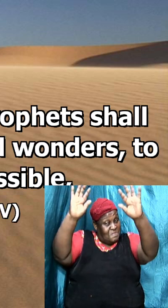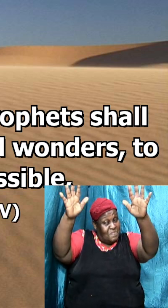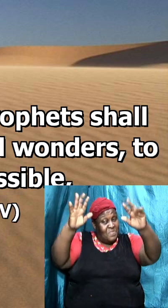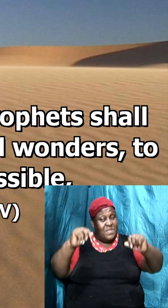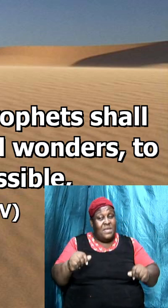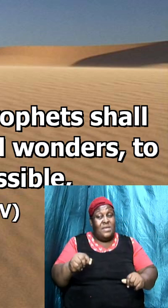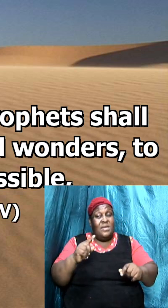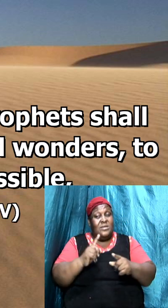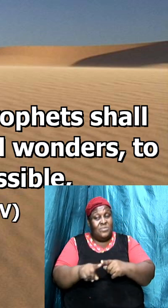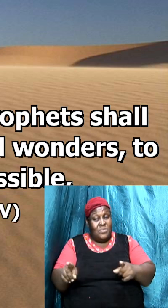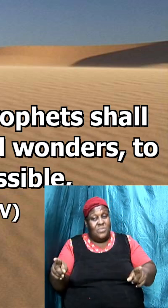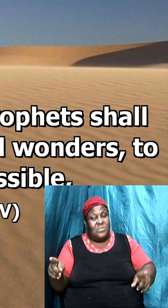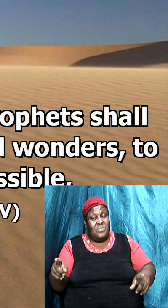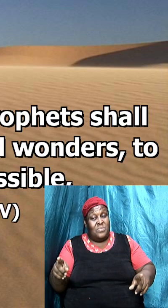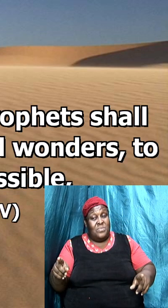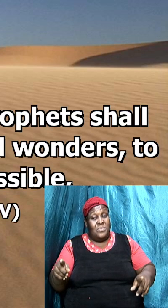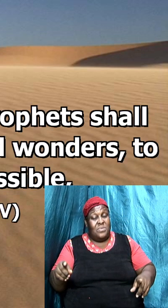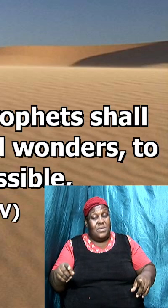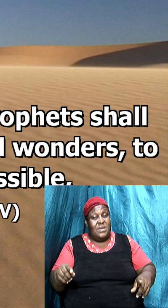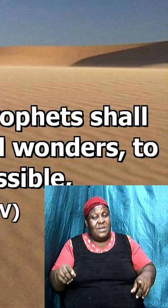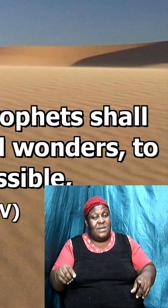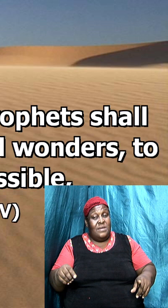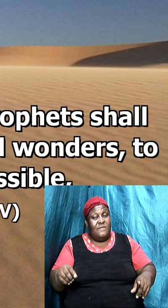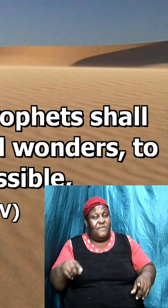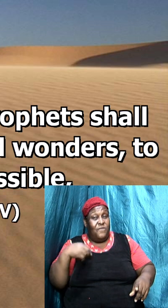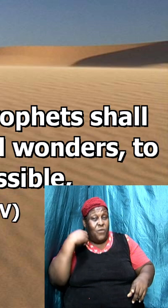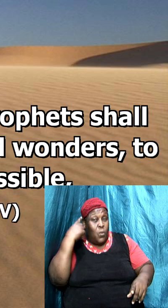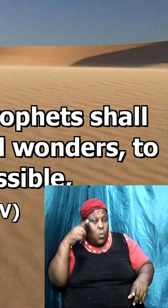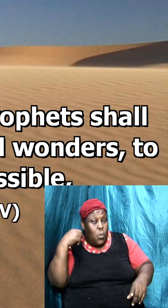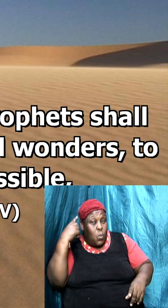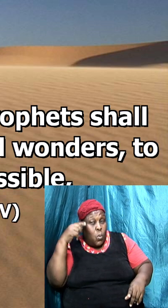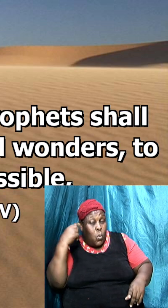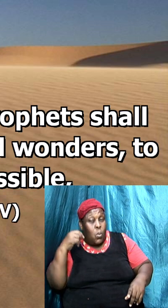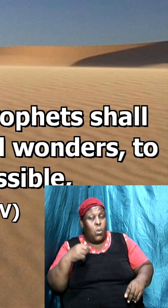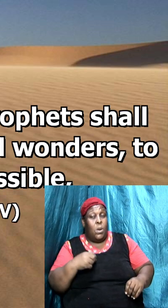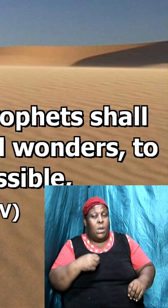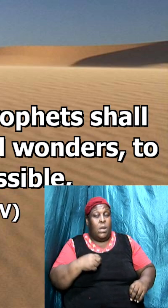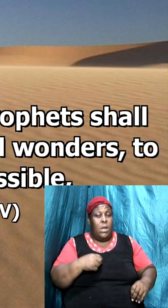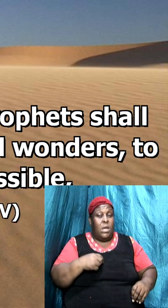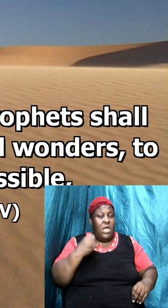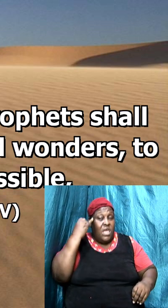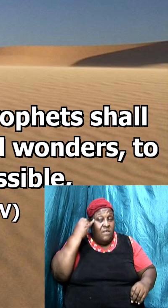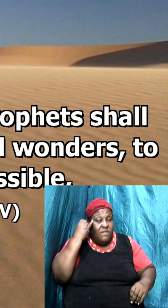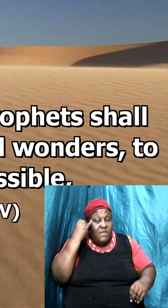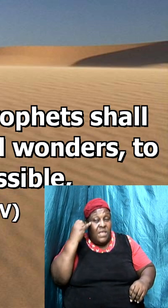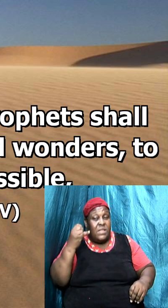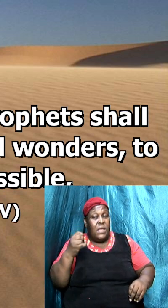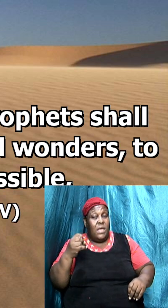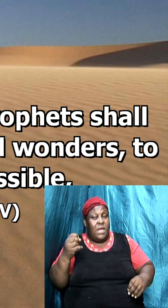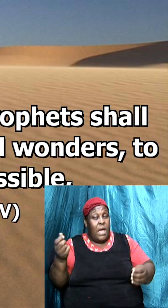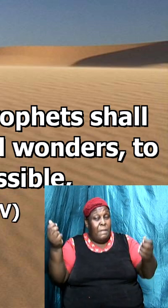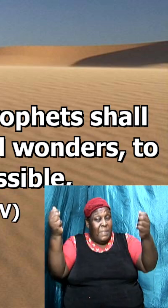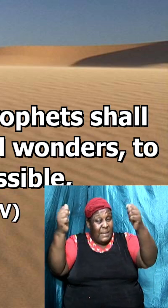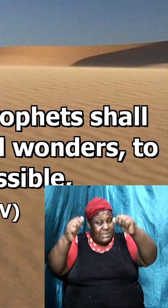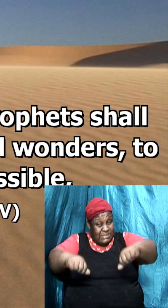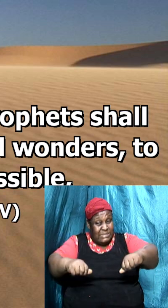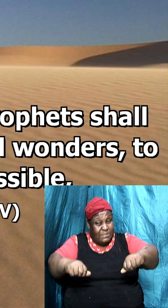to seduce, if it were possible, even the very, Jesus said this,